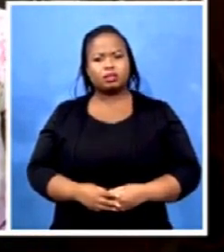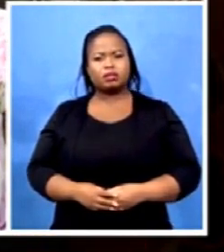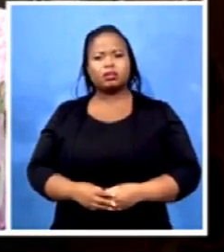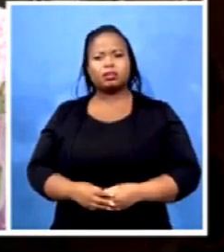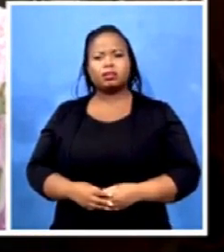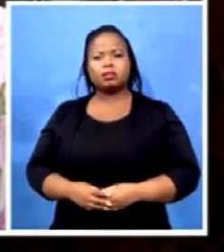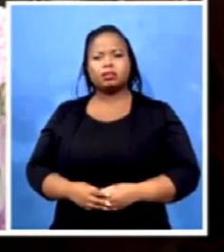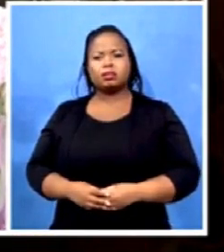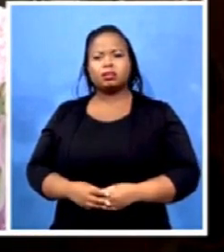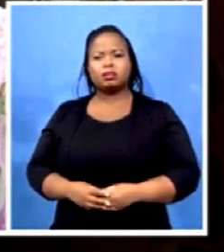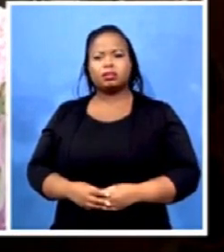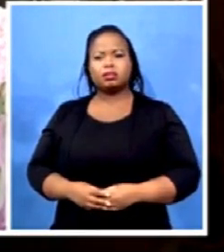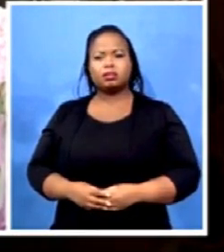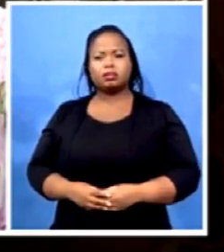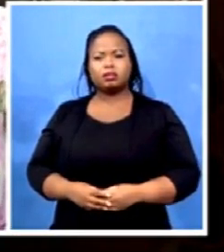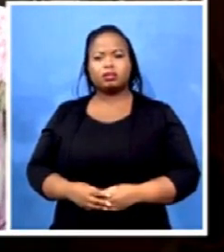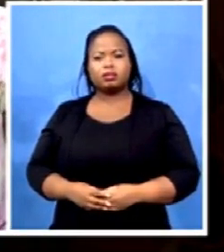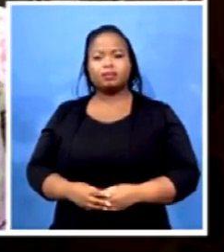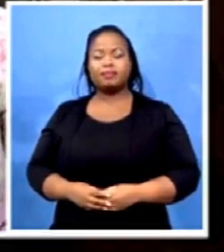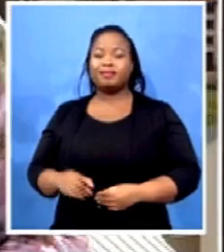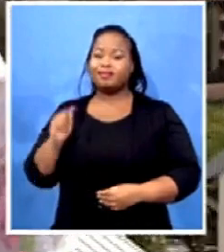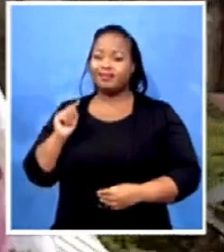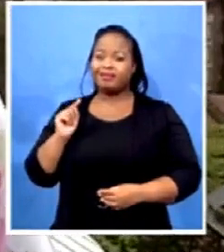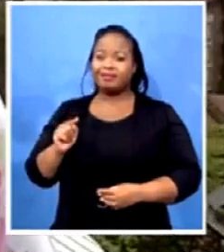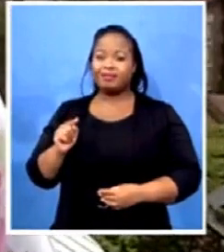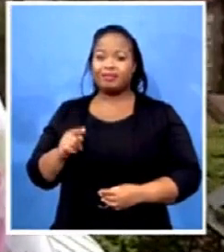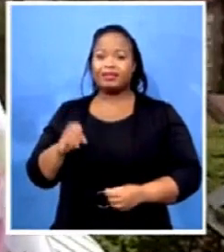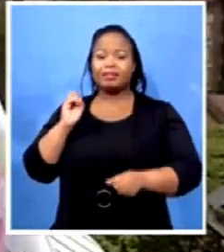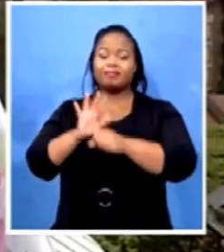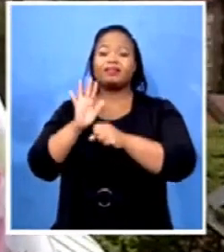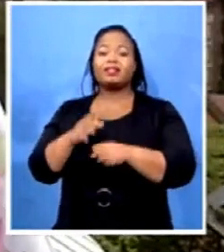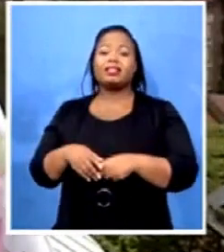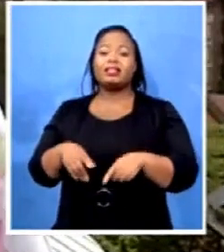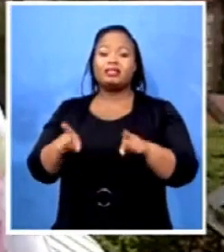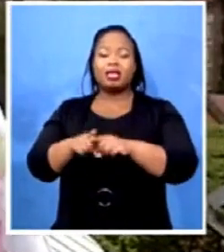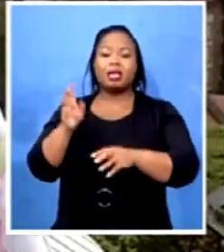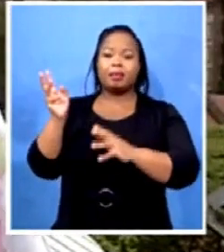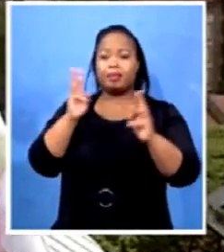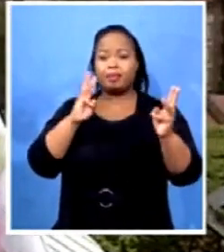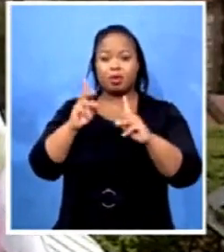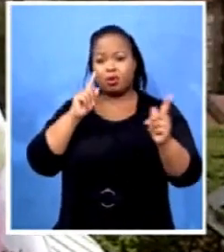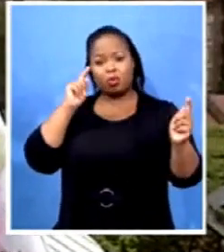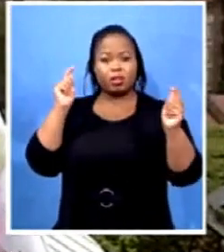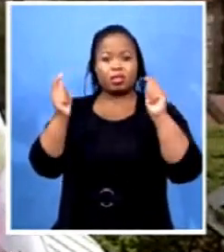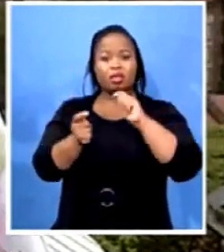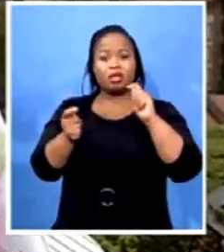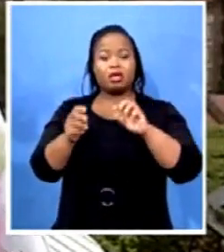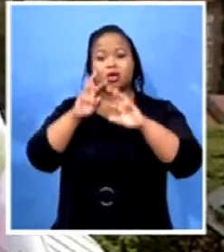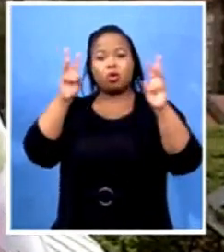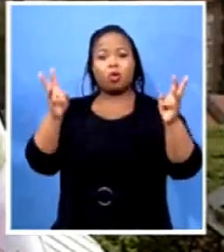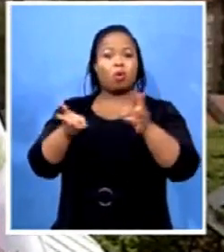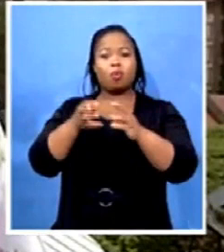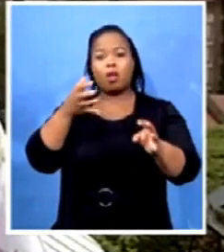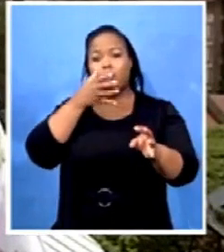Well, this is the effects of the ongoing climate change and global warming, especially in the Horn of Africa region, where we have